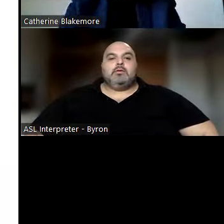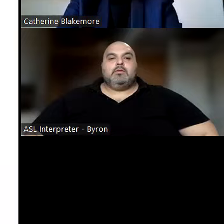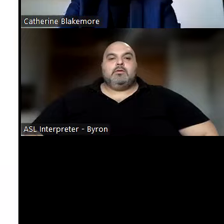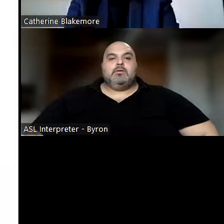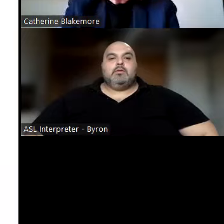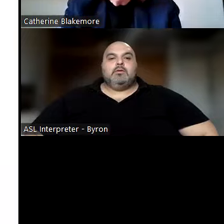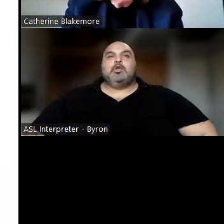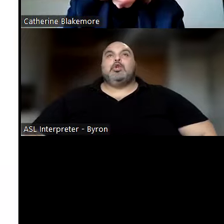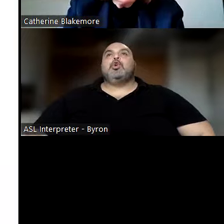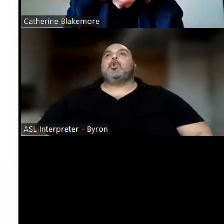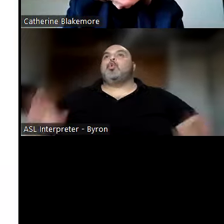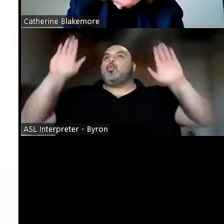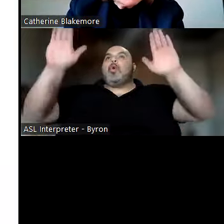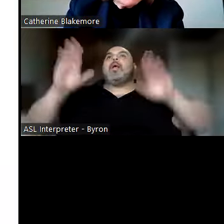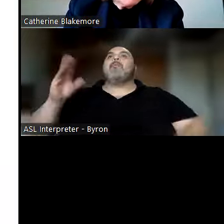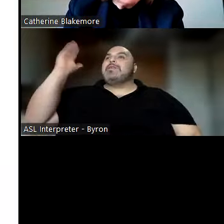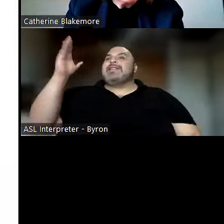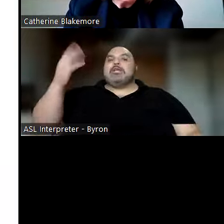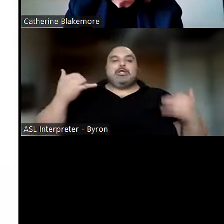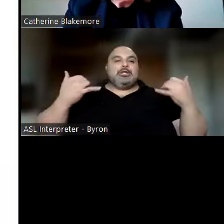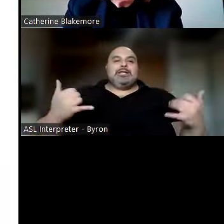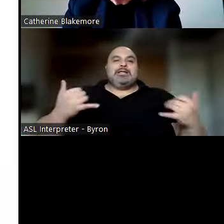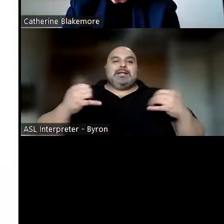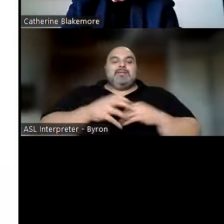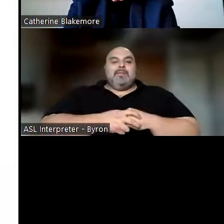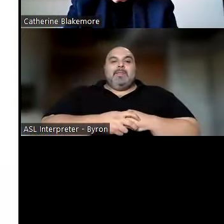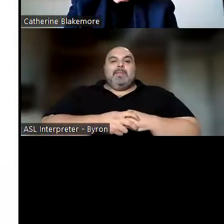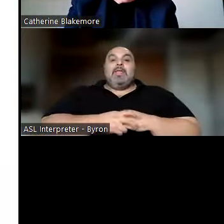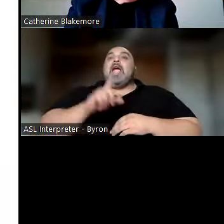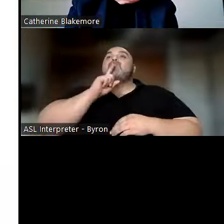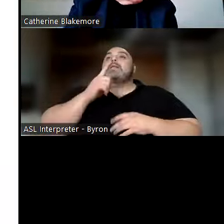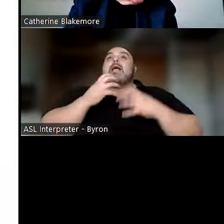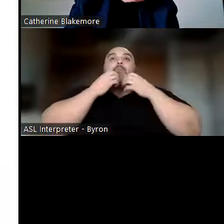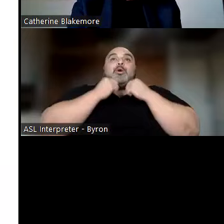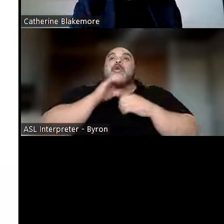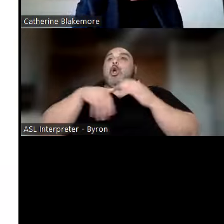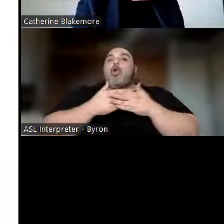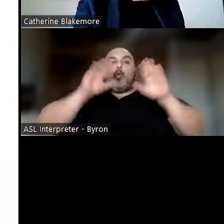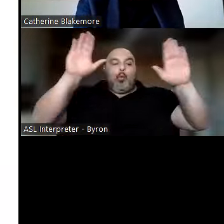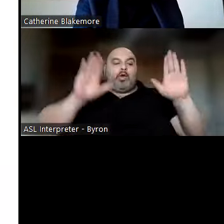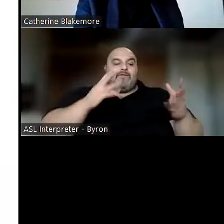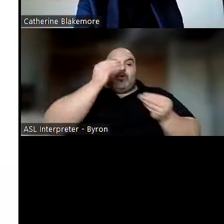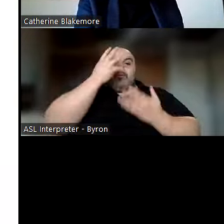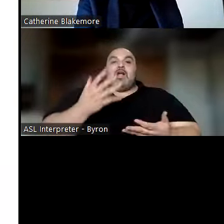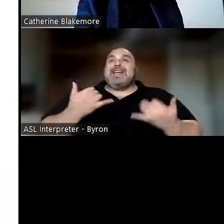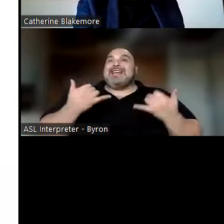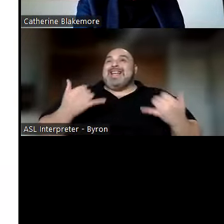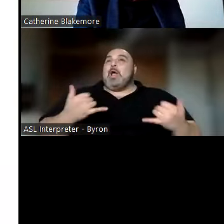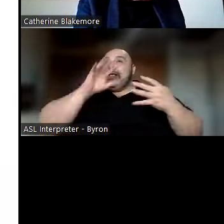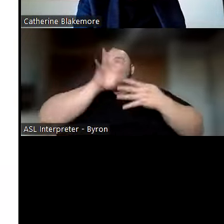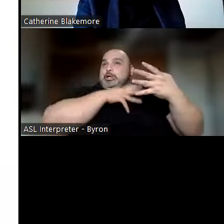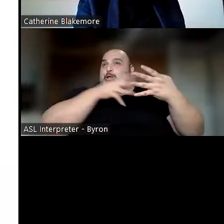Great presentations today. Just really appreciate all the wonderful information. We're at the point in our